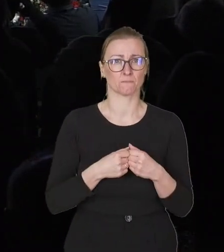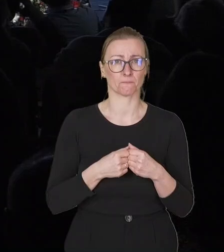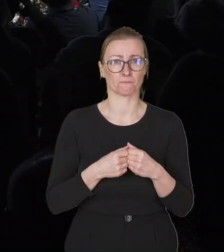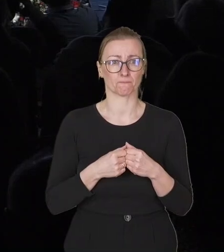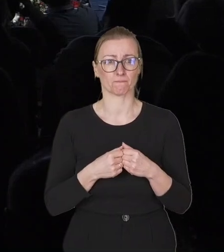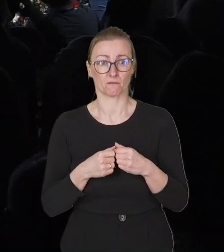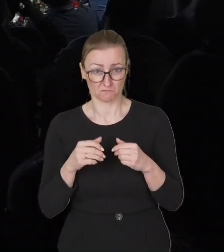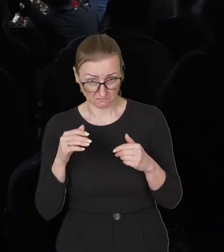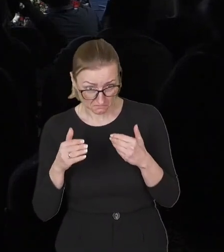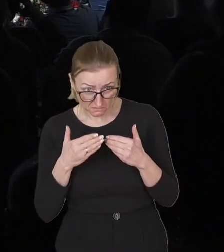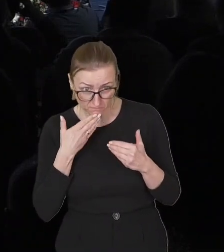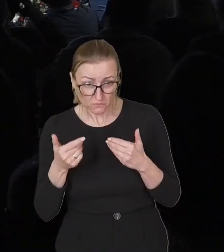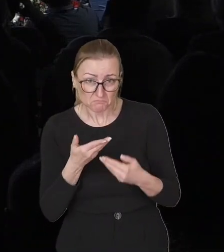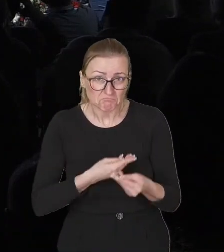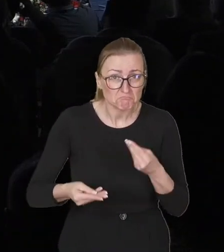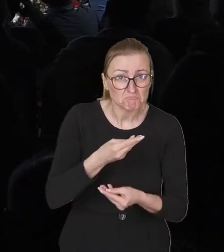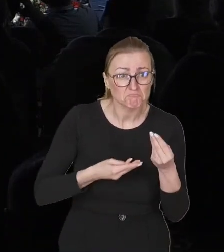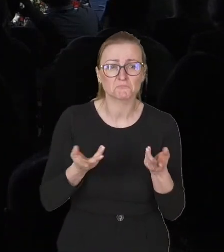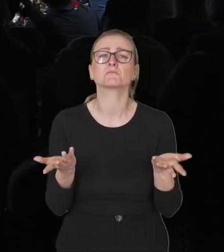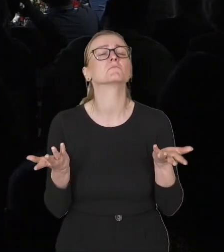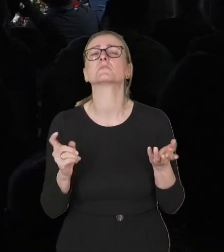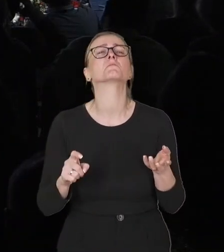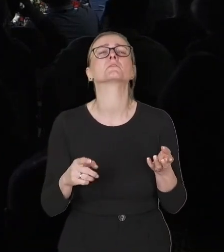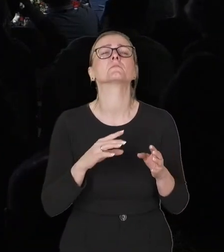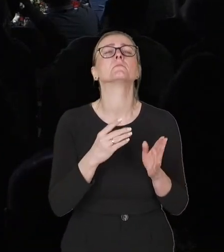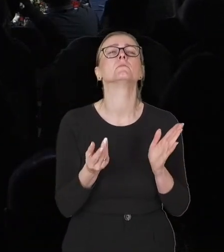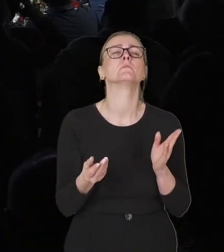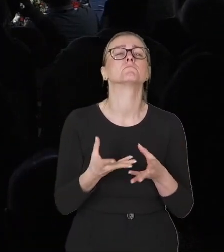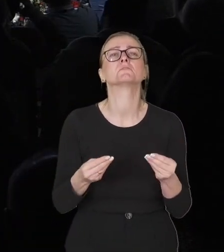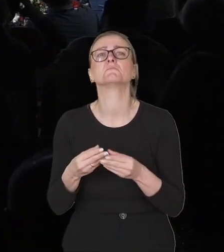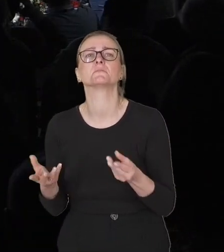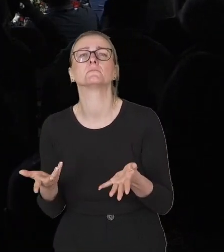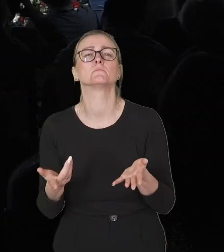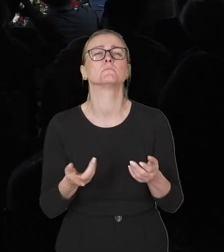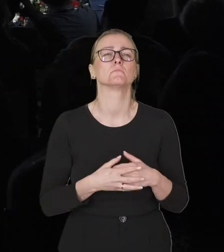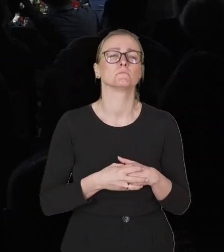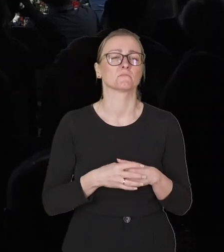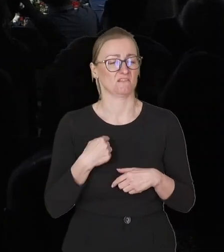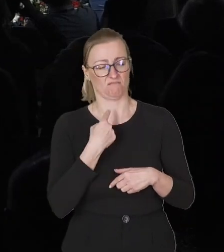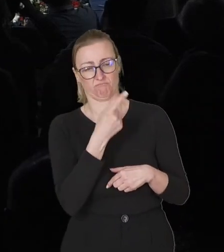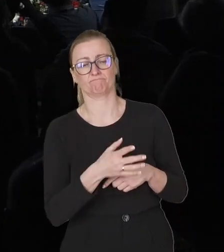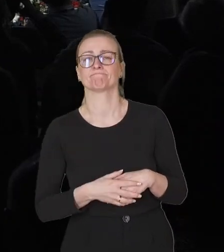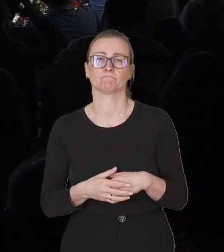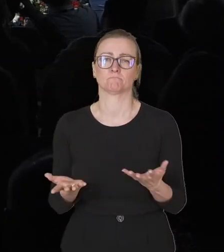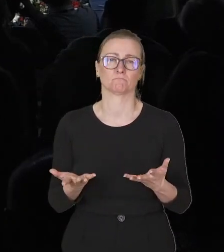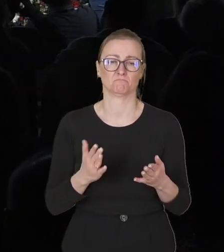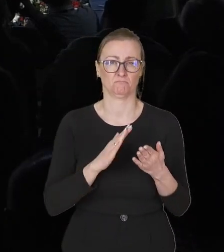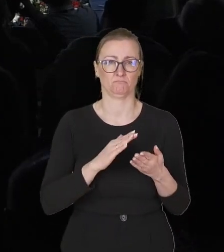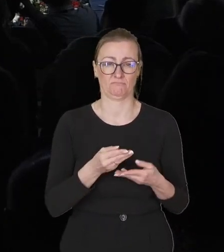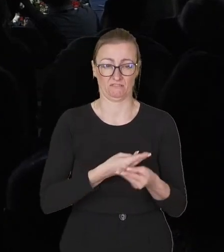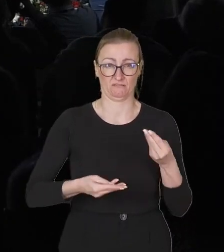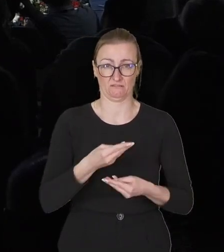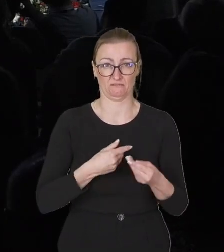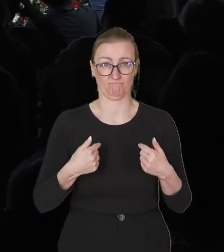Well, first of all, let me say that without the single market, I would be sitting in front of you, because we are also a beneficiary of a single